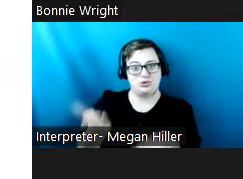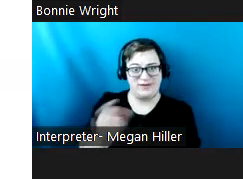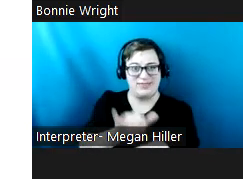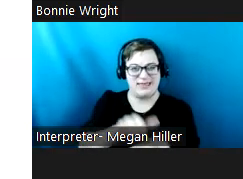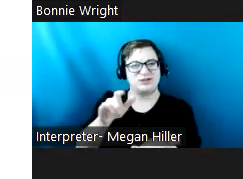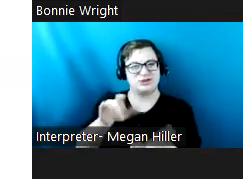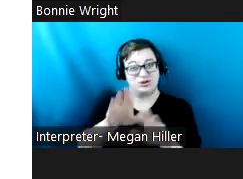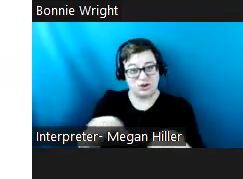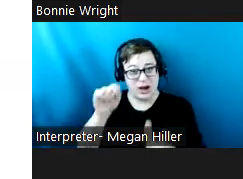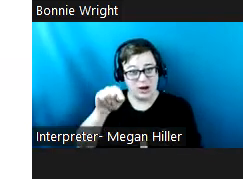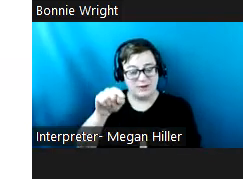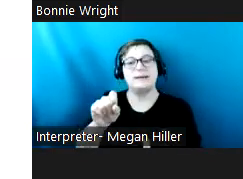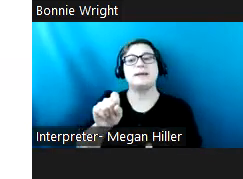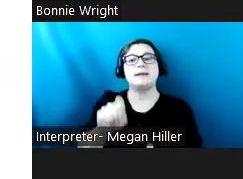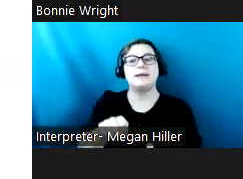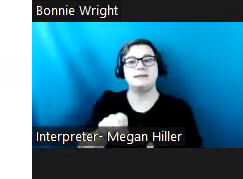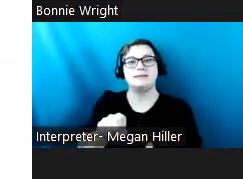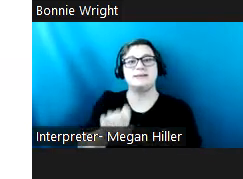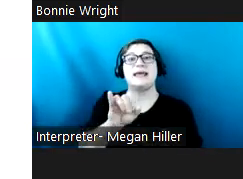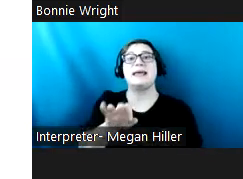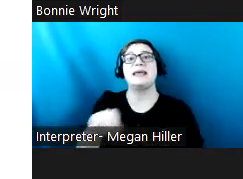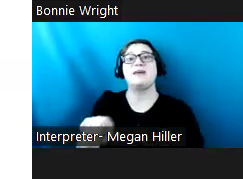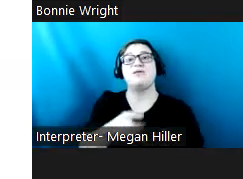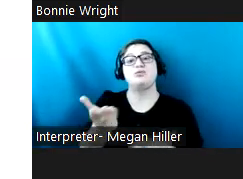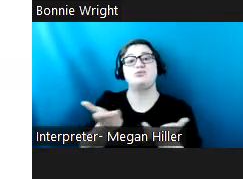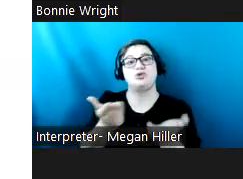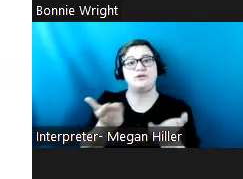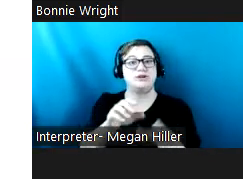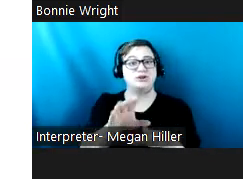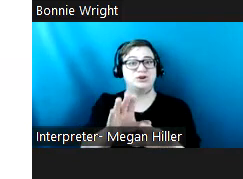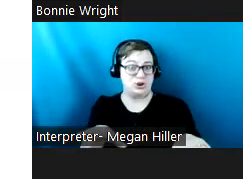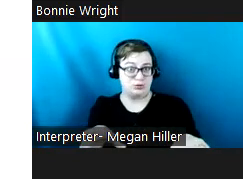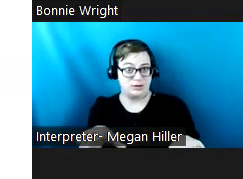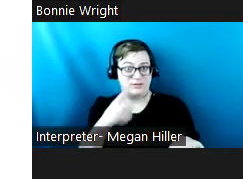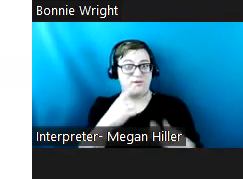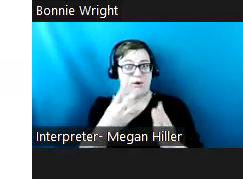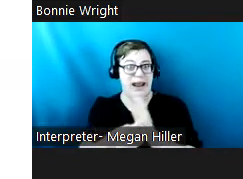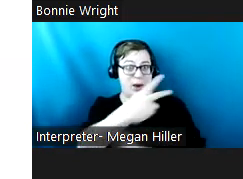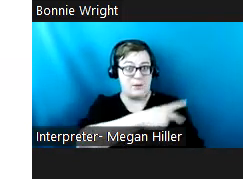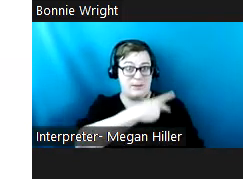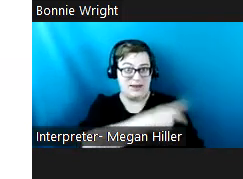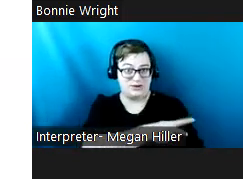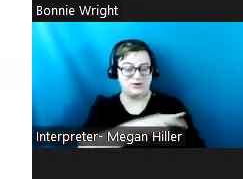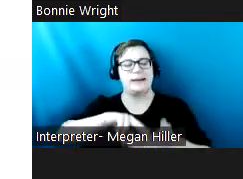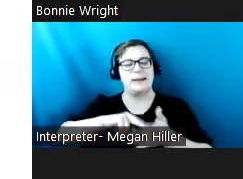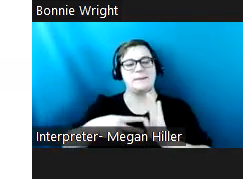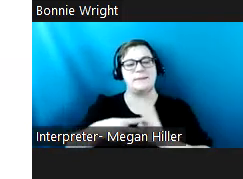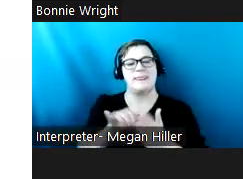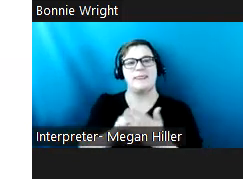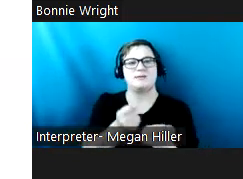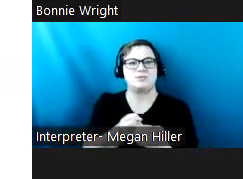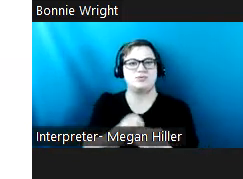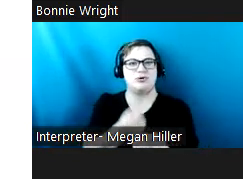Correct. So it would be if you are serving children on an outpatient basis, it would be the endorsement for